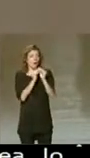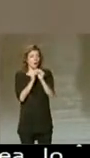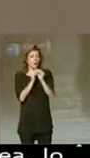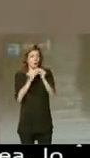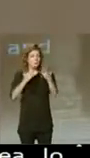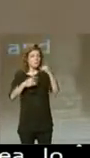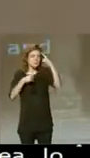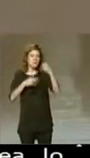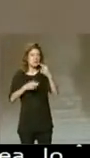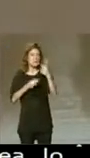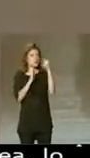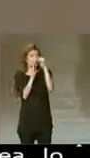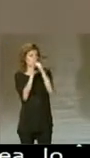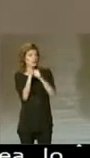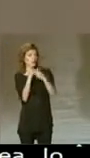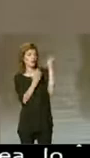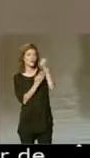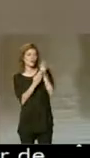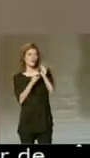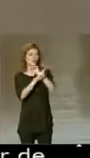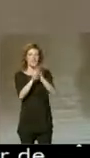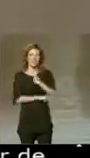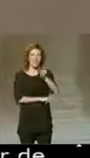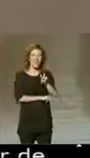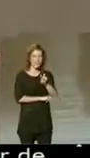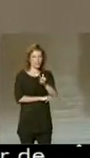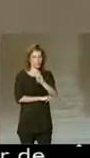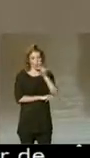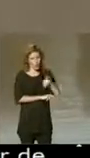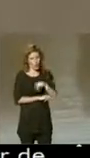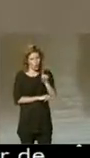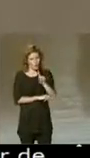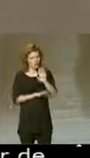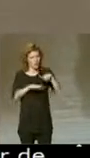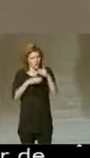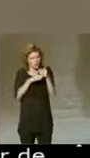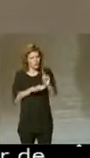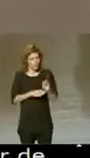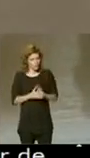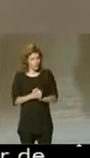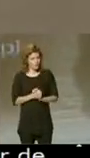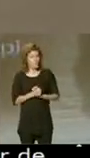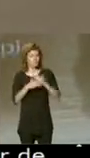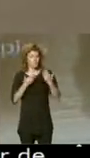We believe that by just applying universal design principles, that's enough.